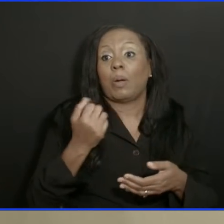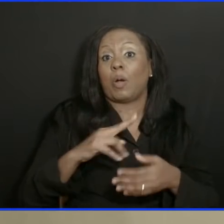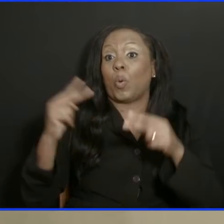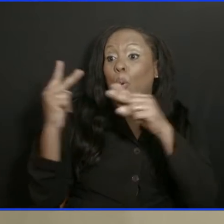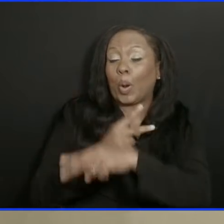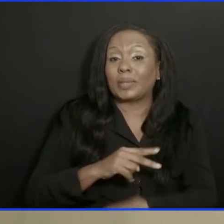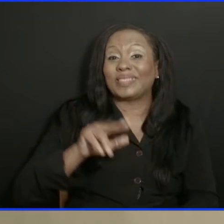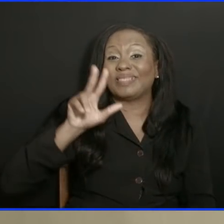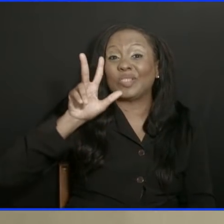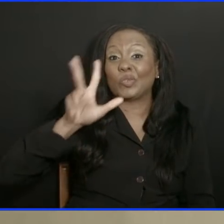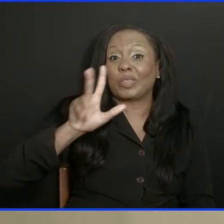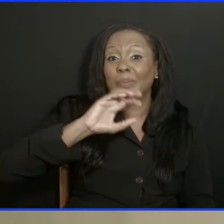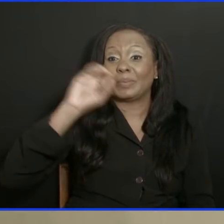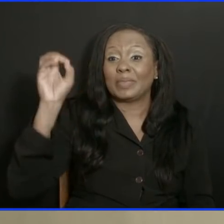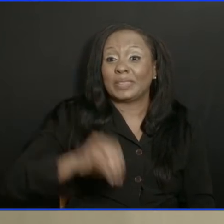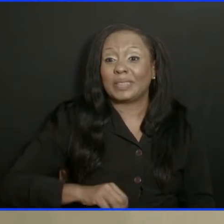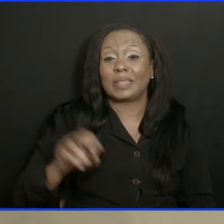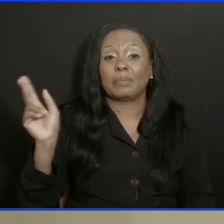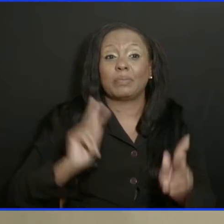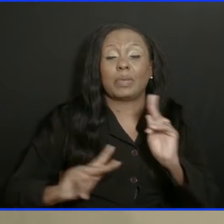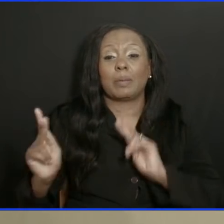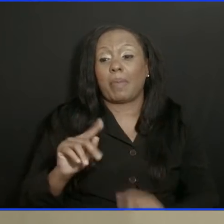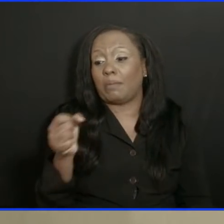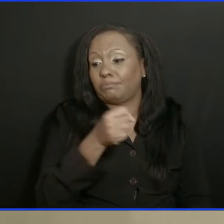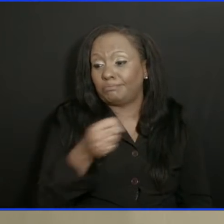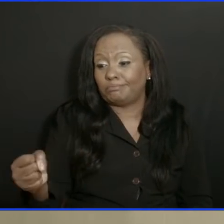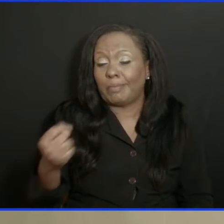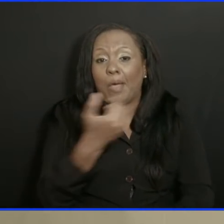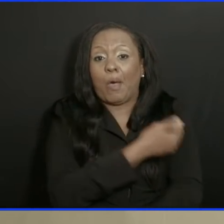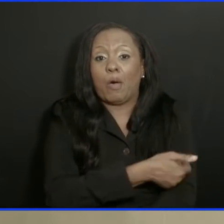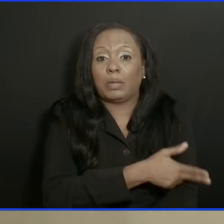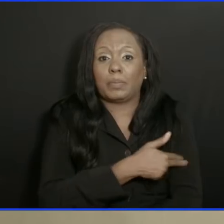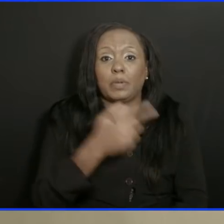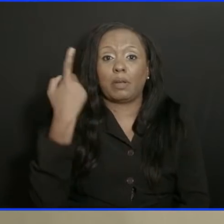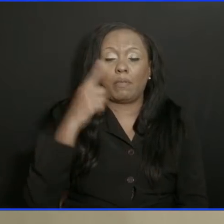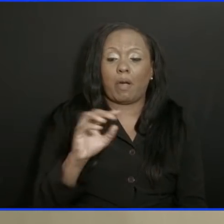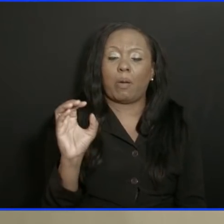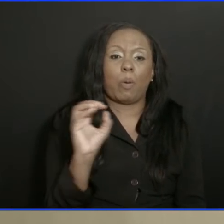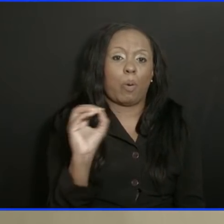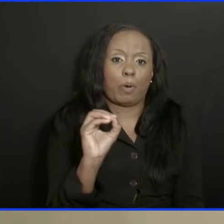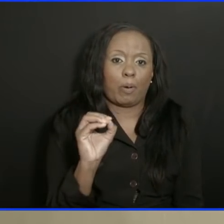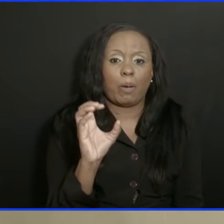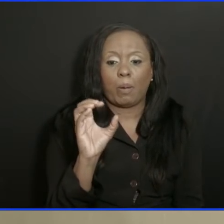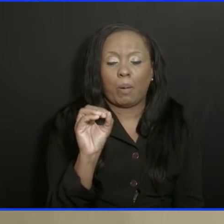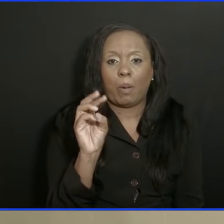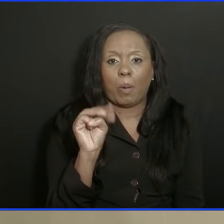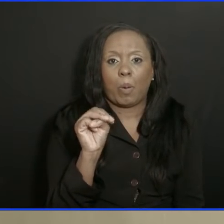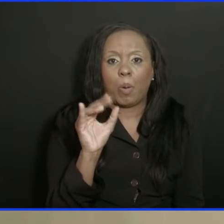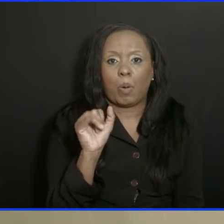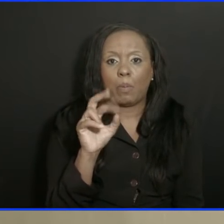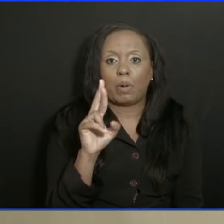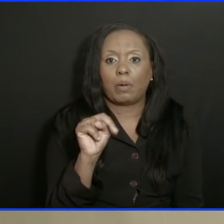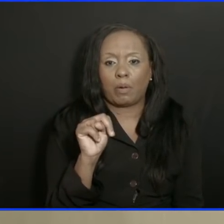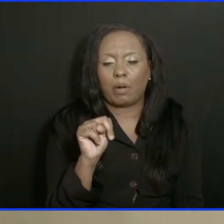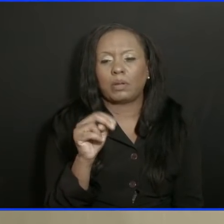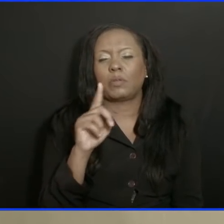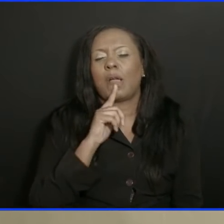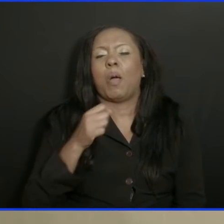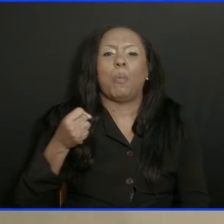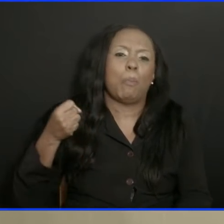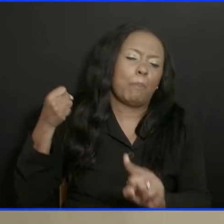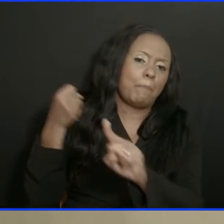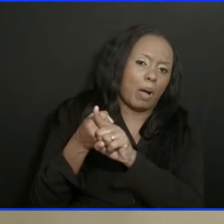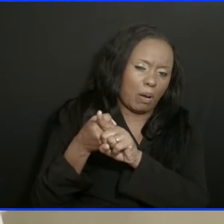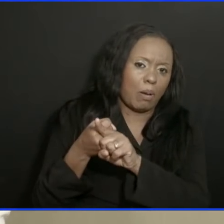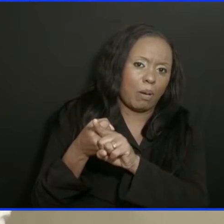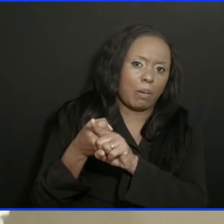3% of persons being hospitalized. And when I talk about hospitalizations, I'm specifically referring to the severe subset, which